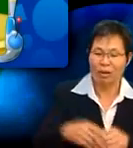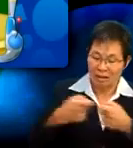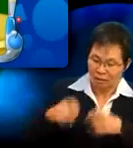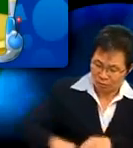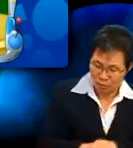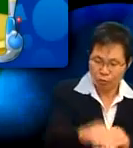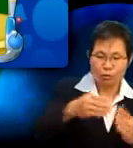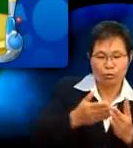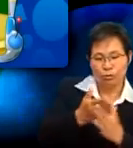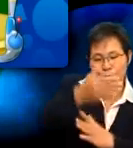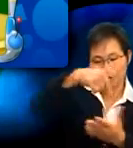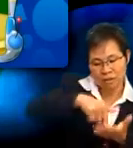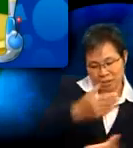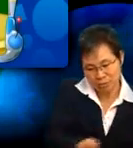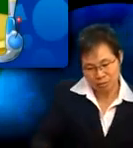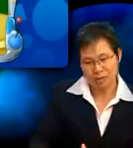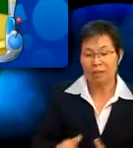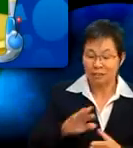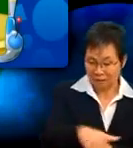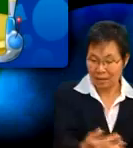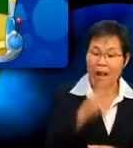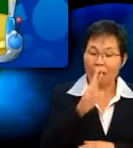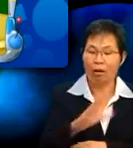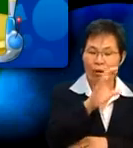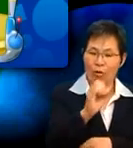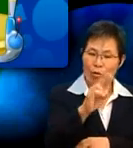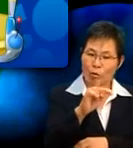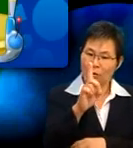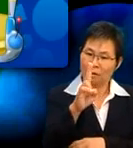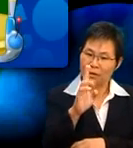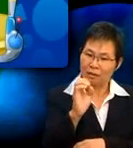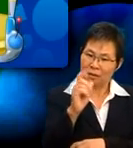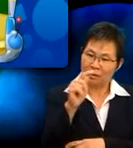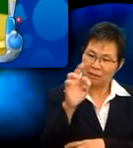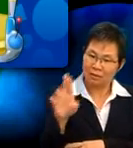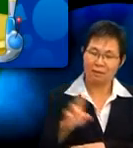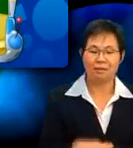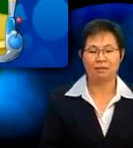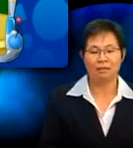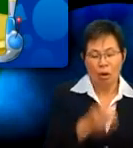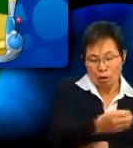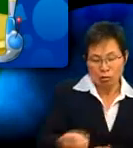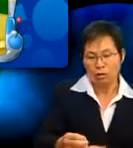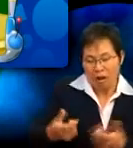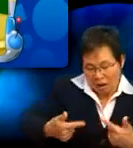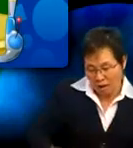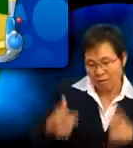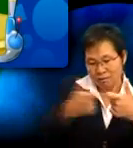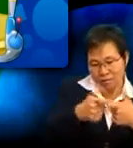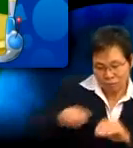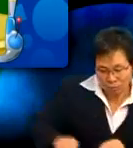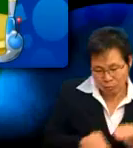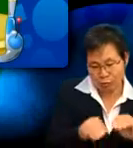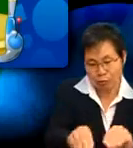Electricity flows through these objects. They are called conductors. Objects that